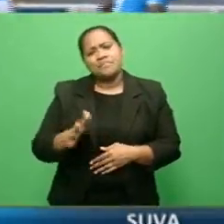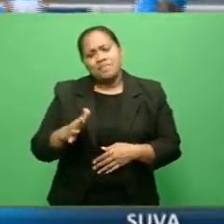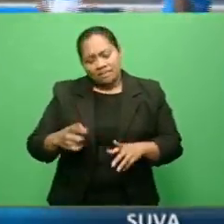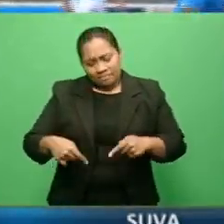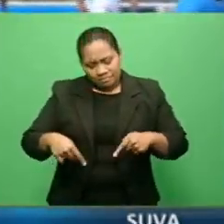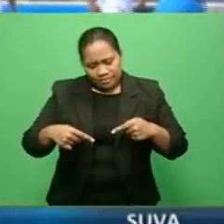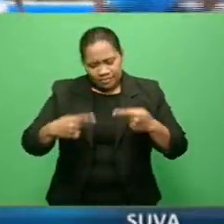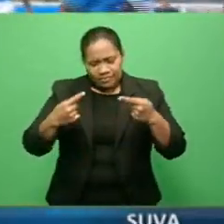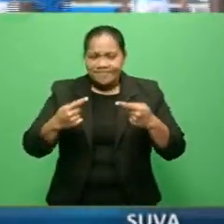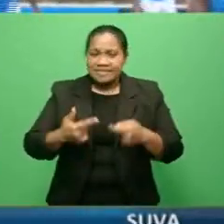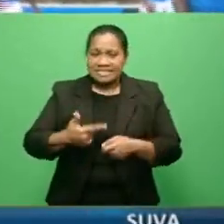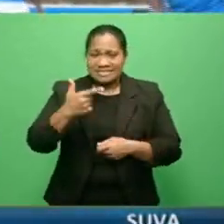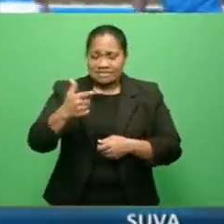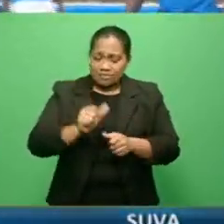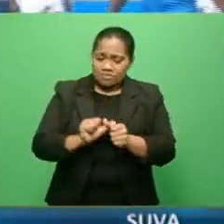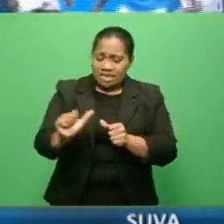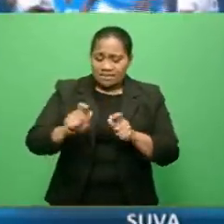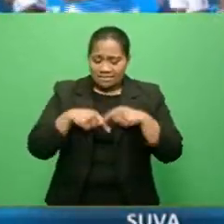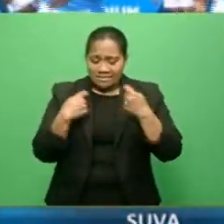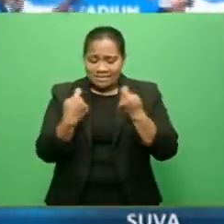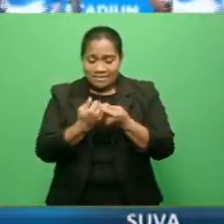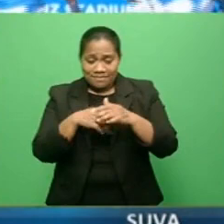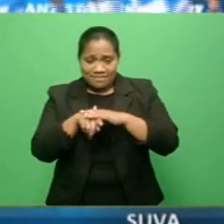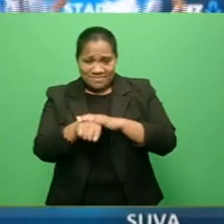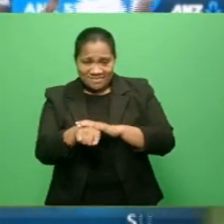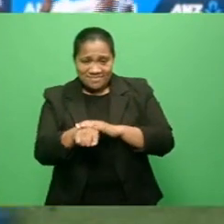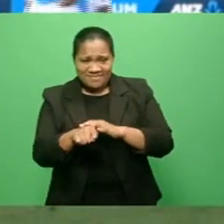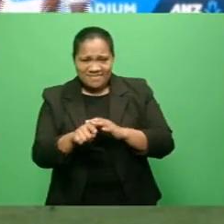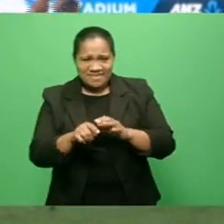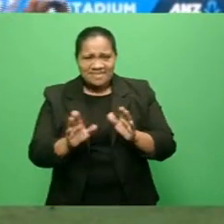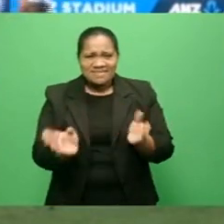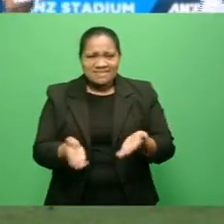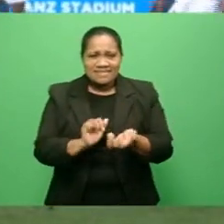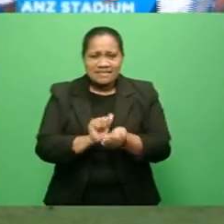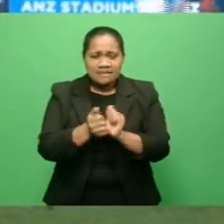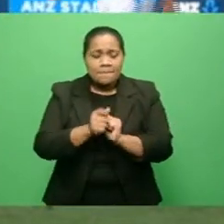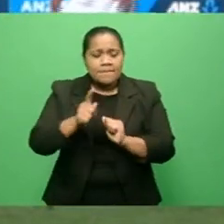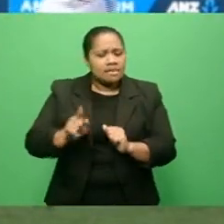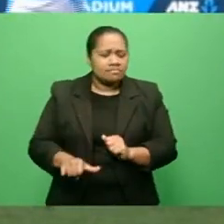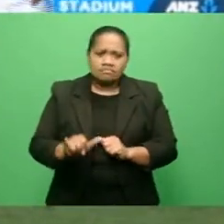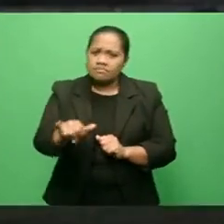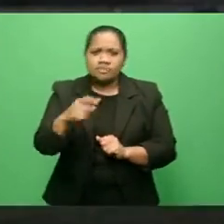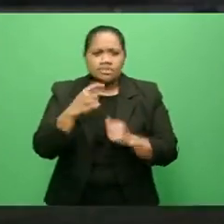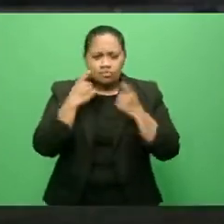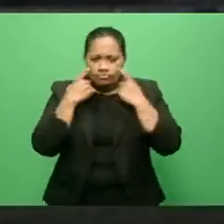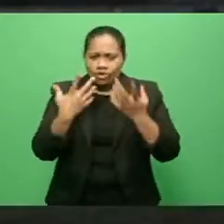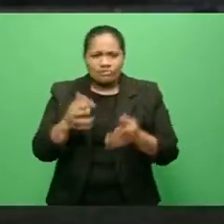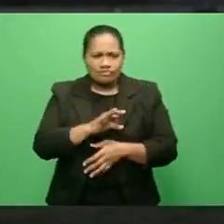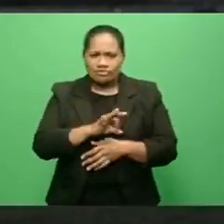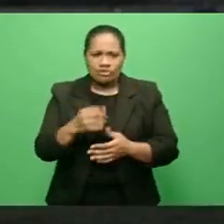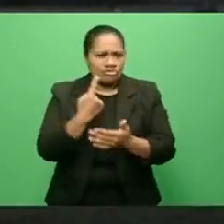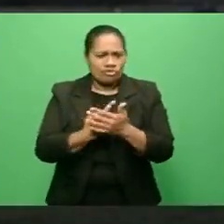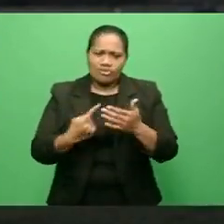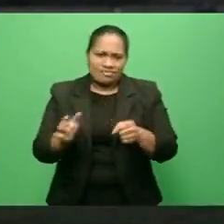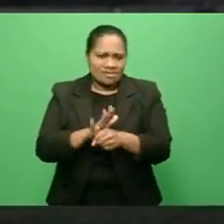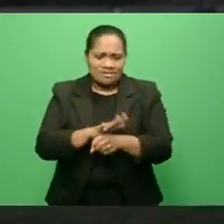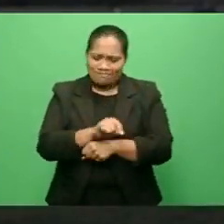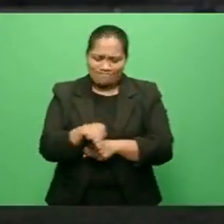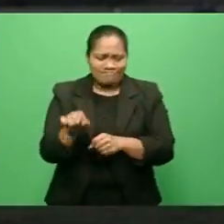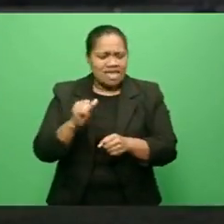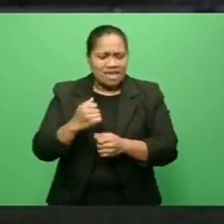against 7 of the best teams in the Skipper Cup, but Sawa has shown they are not just making up the numbers. Quite an experience